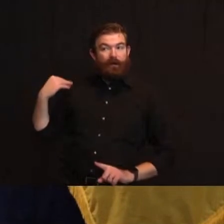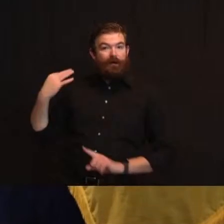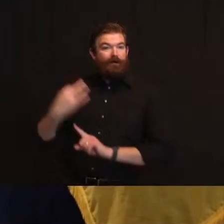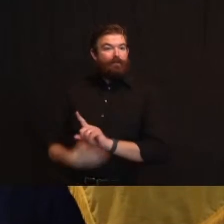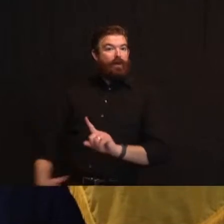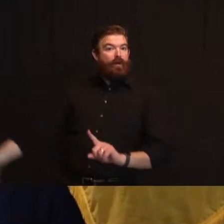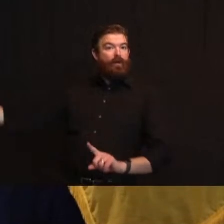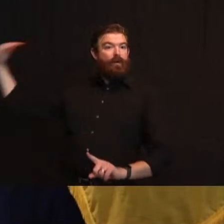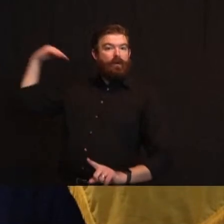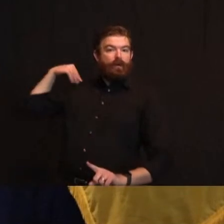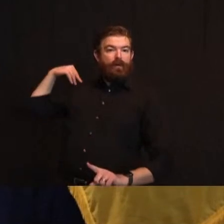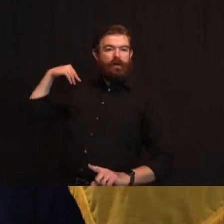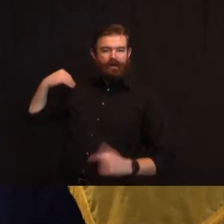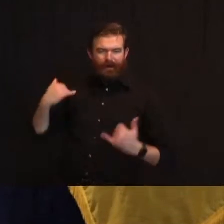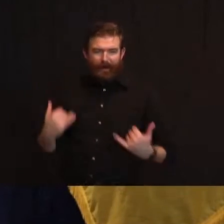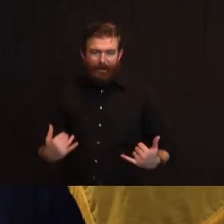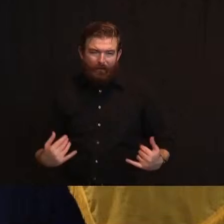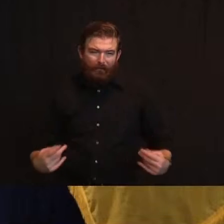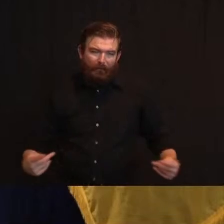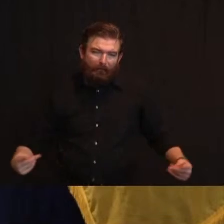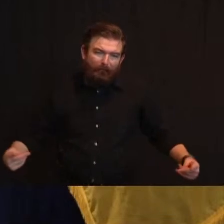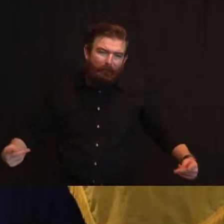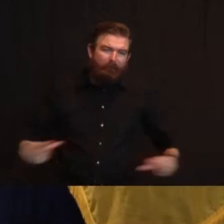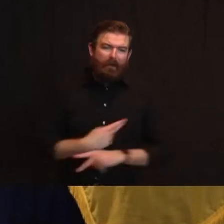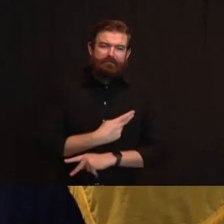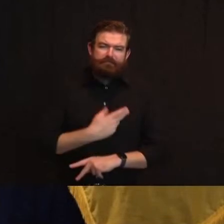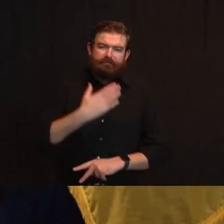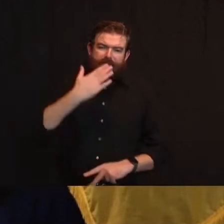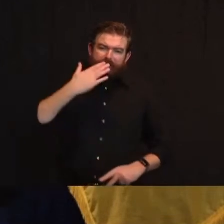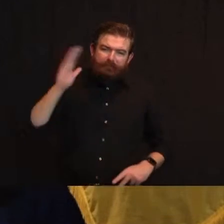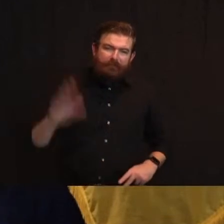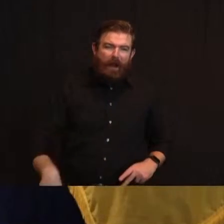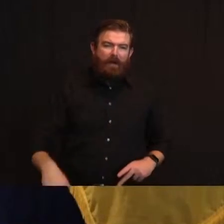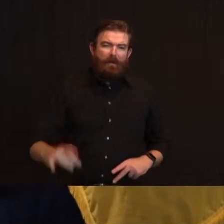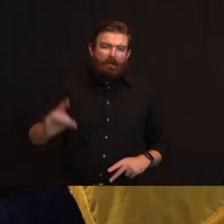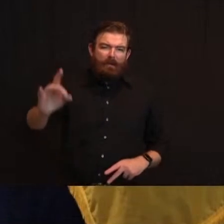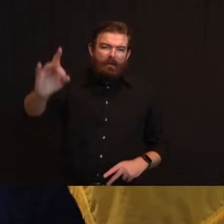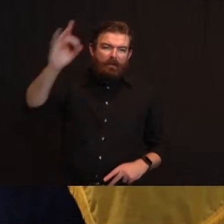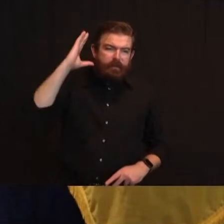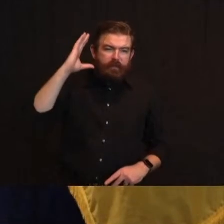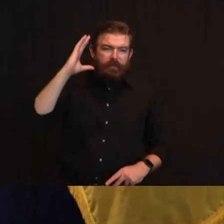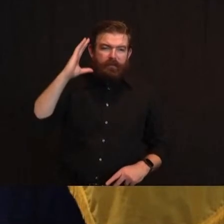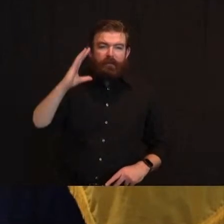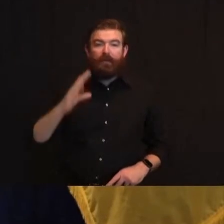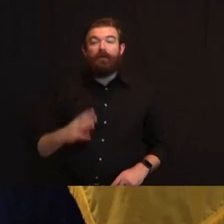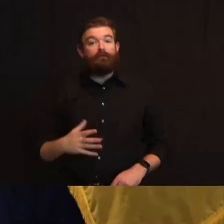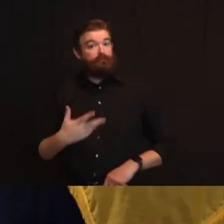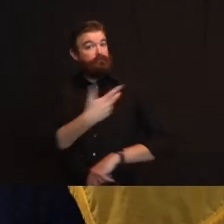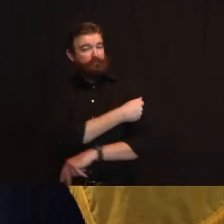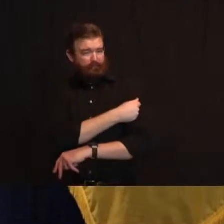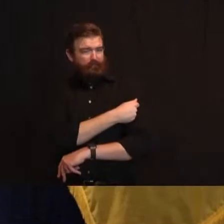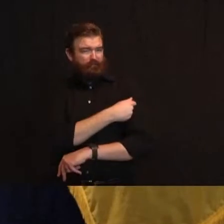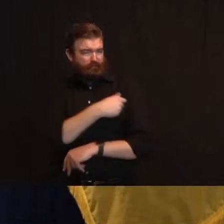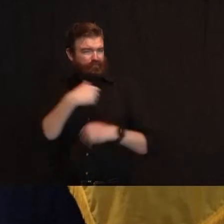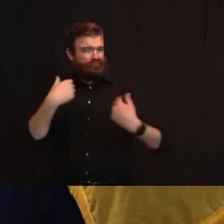day. Really powerful vaccine, but the transmission is out of control. So we have to collectively do everything we